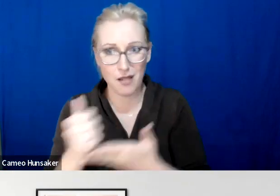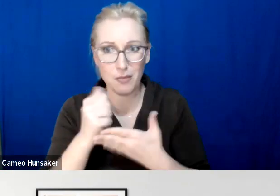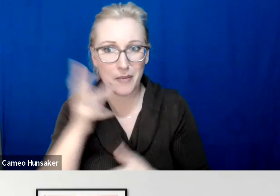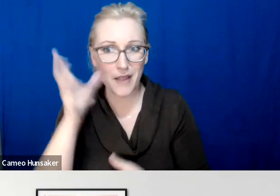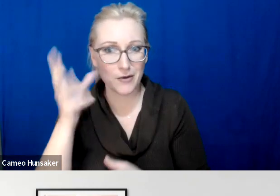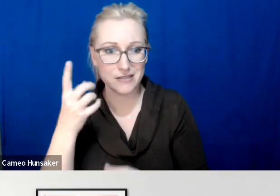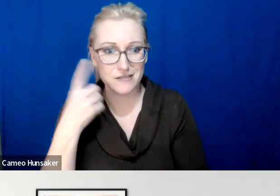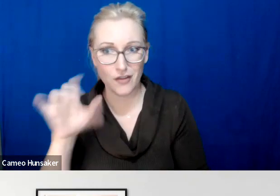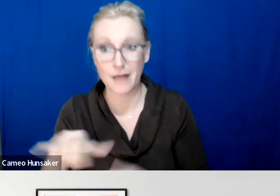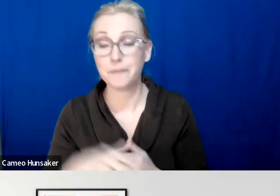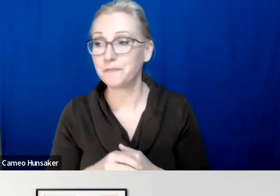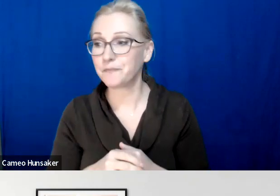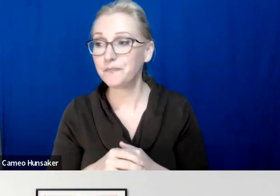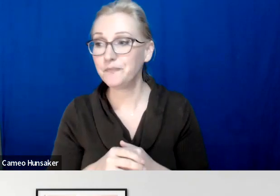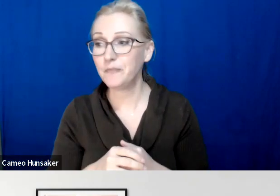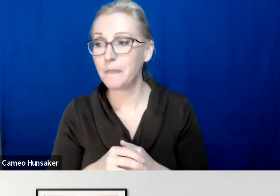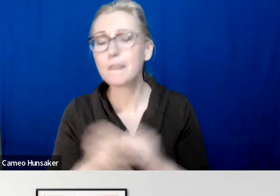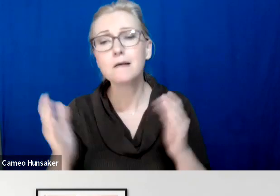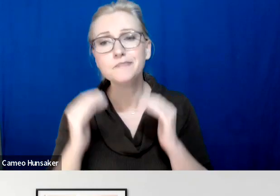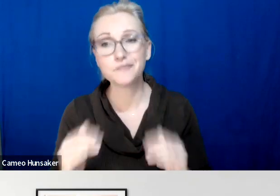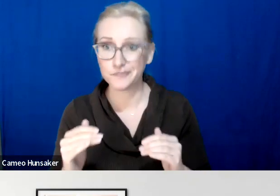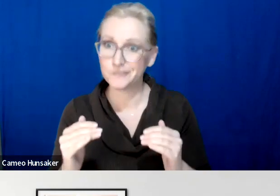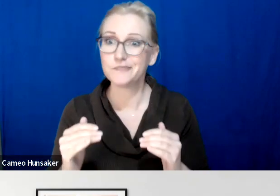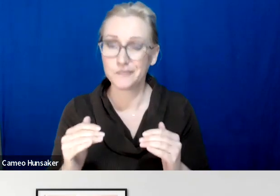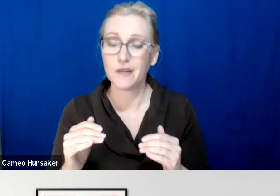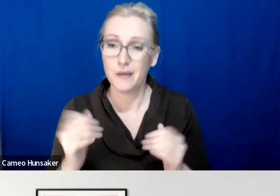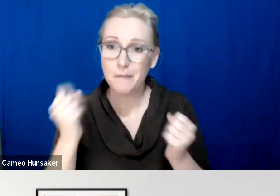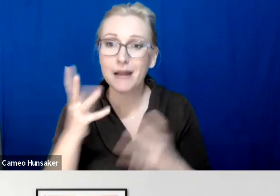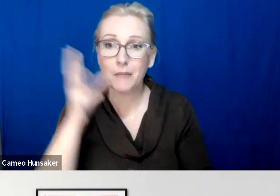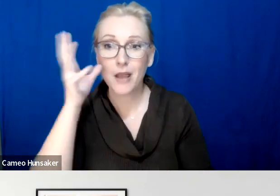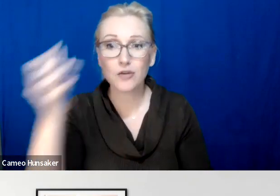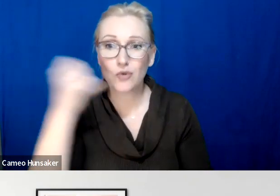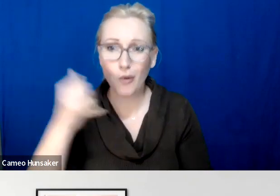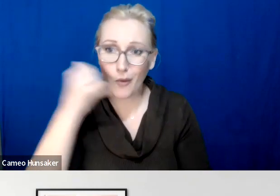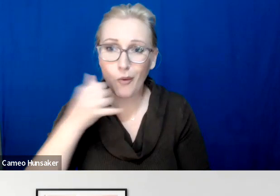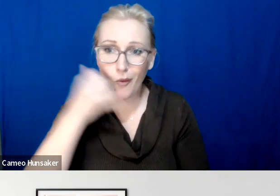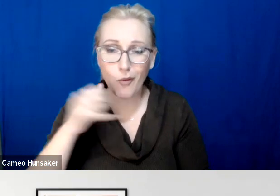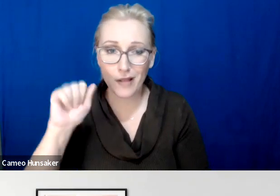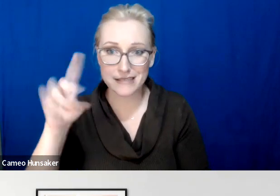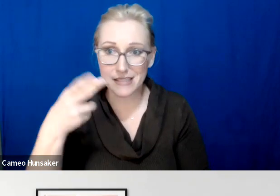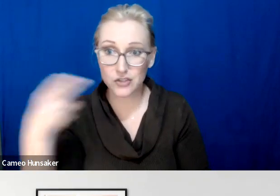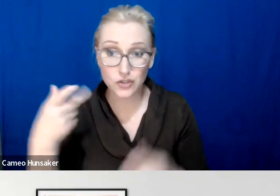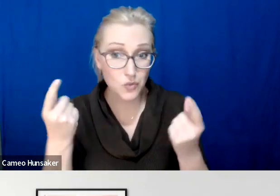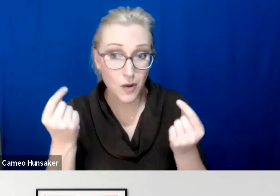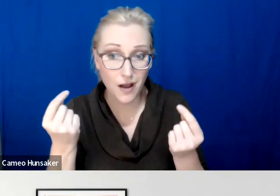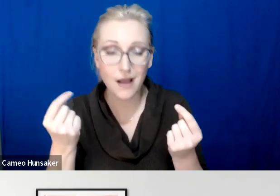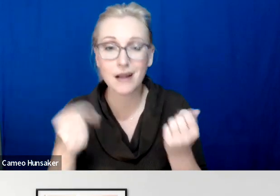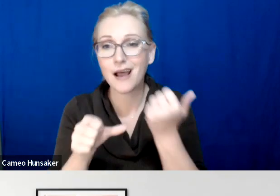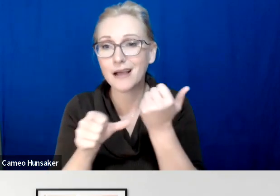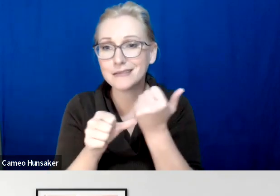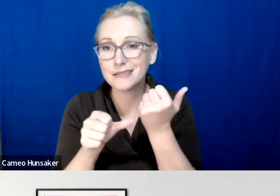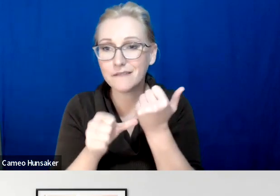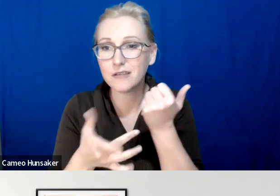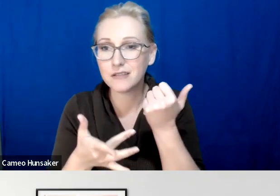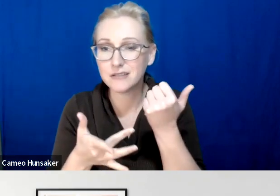we really have a lot of calls about as well is that assistive technology. So we know